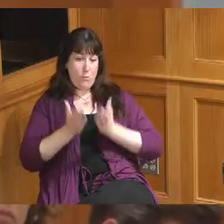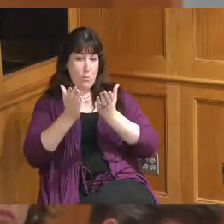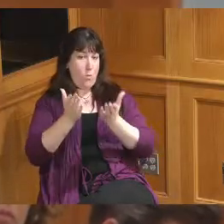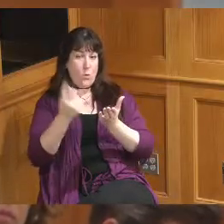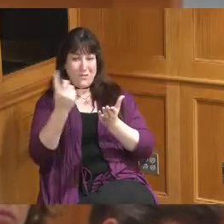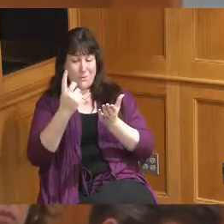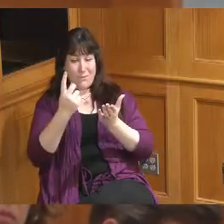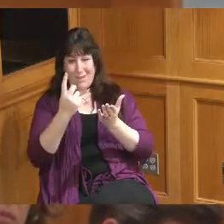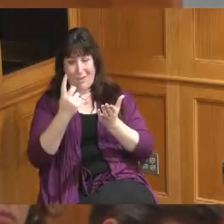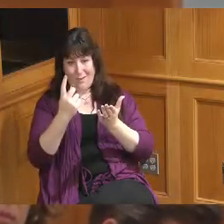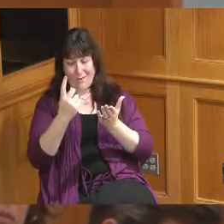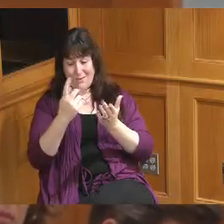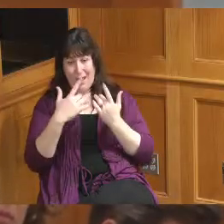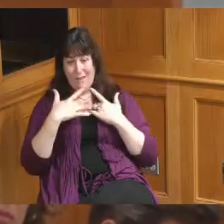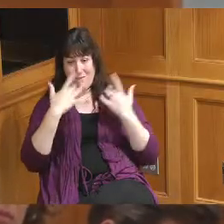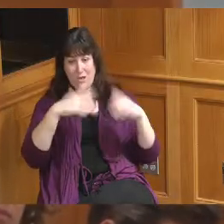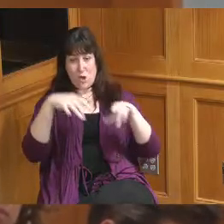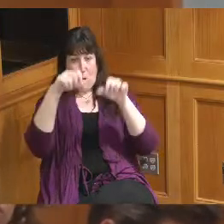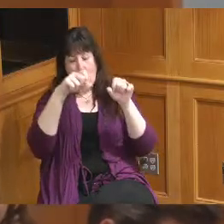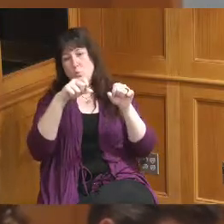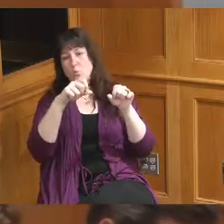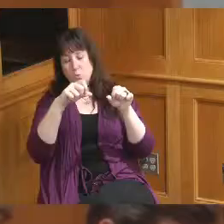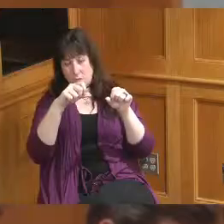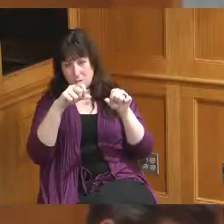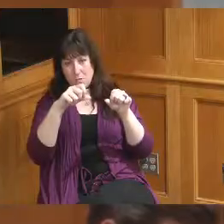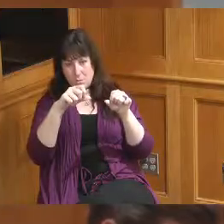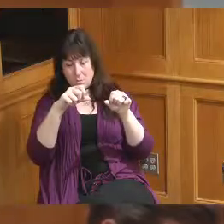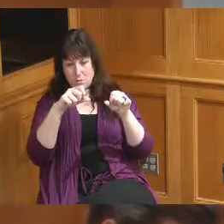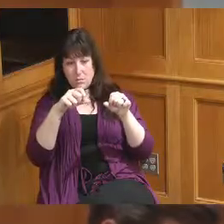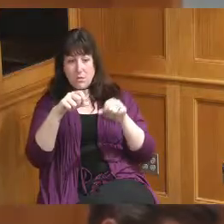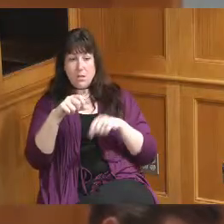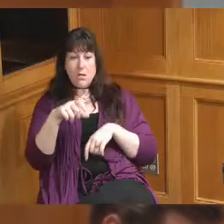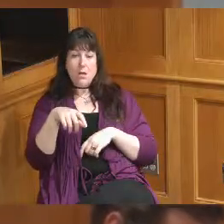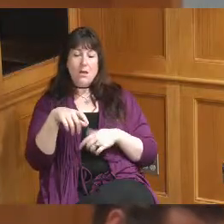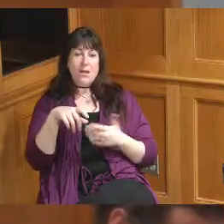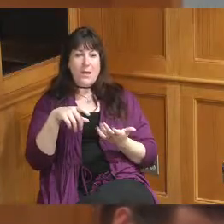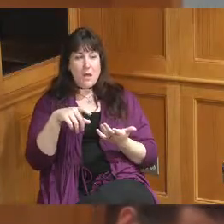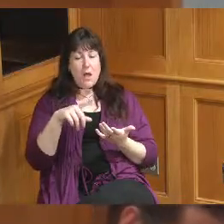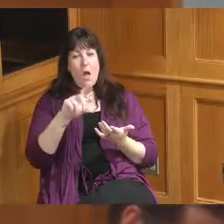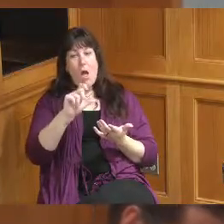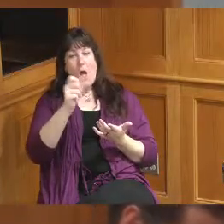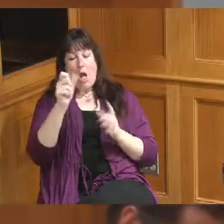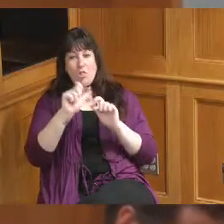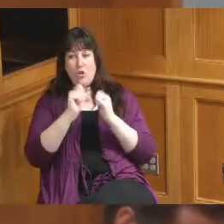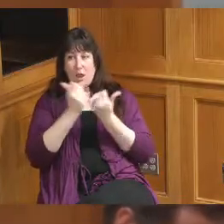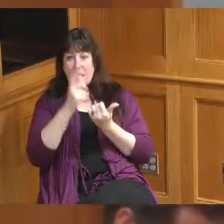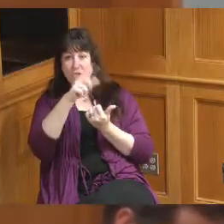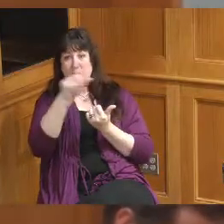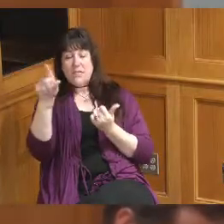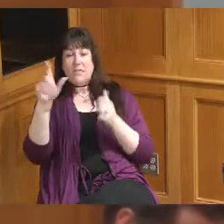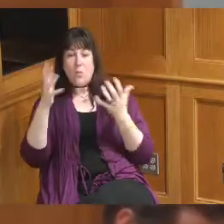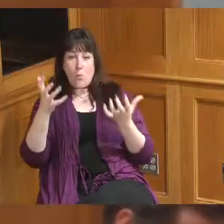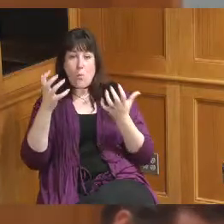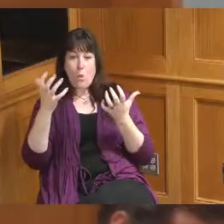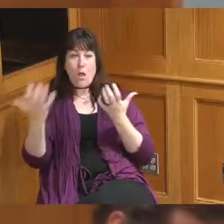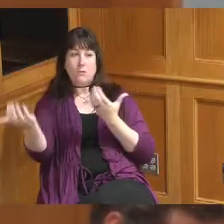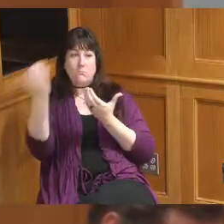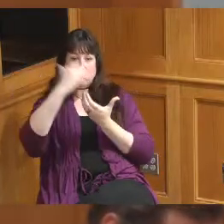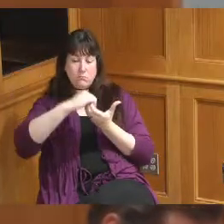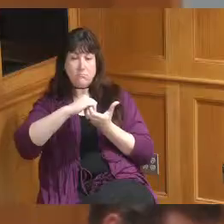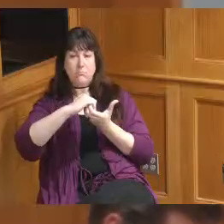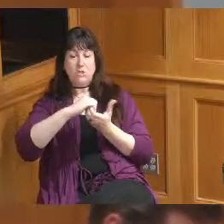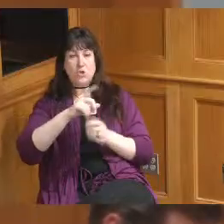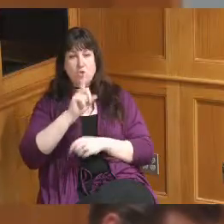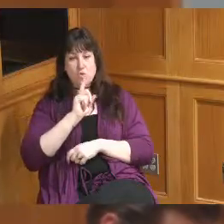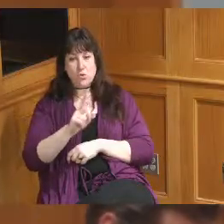happening, I think that should the commissioners or other agencies in county government want to do something and want to integrate into this